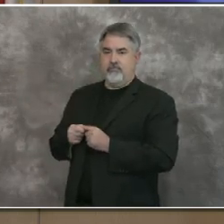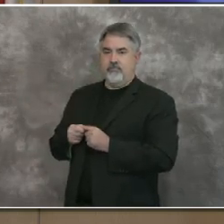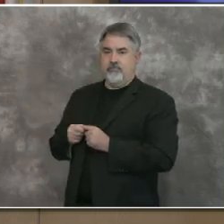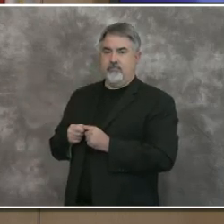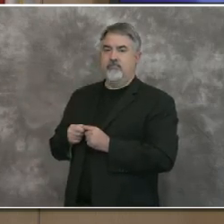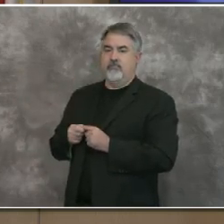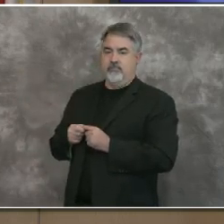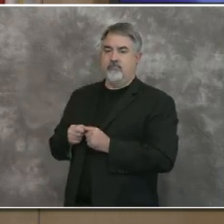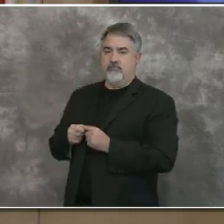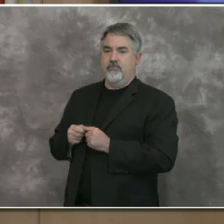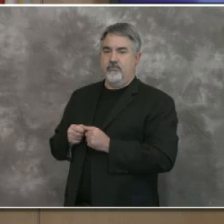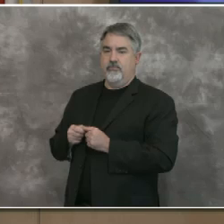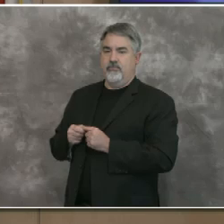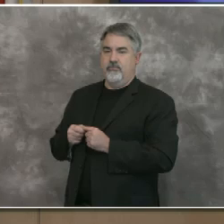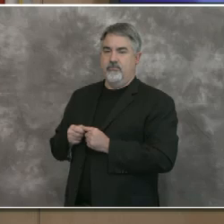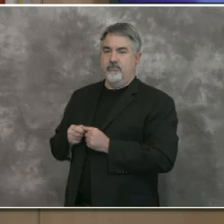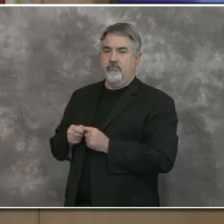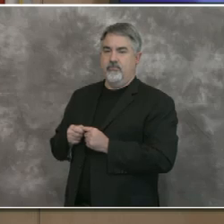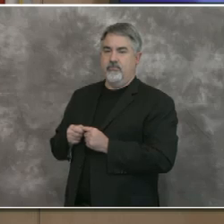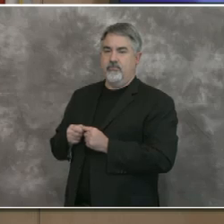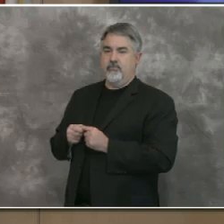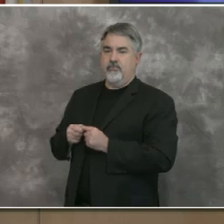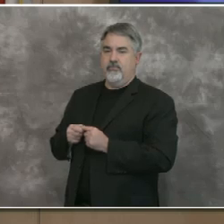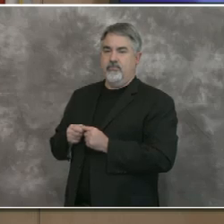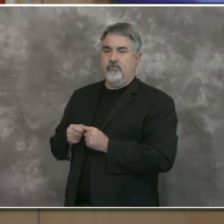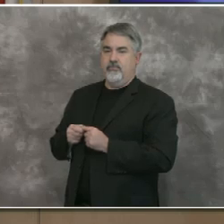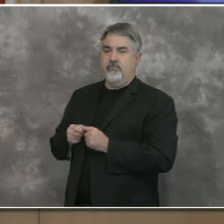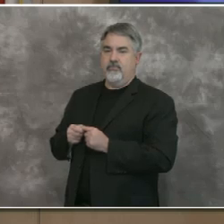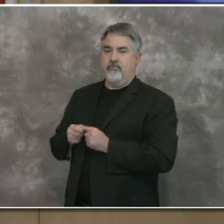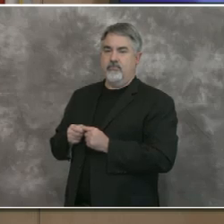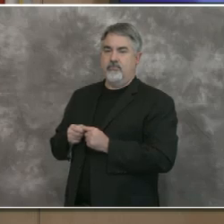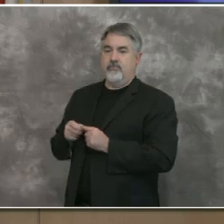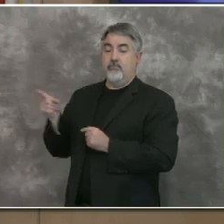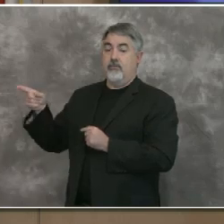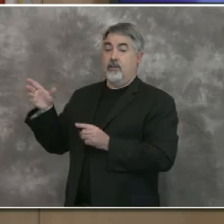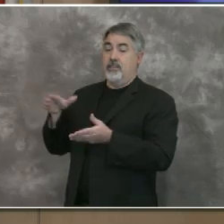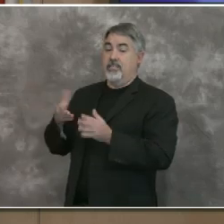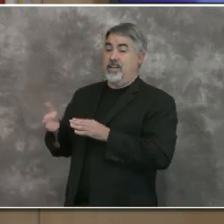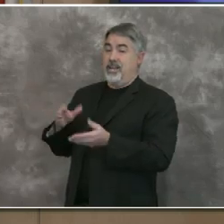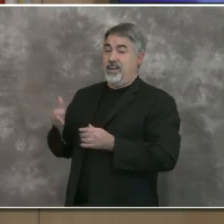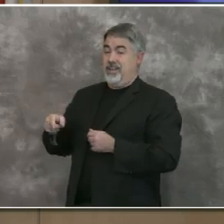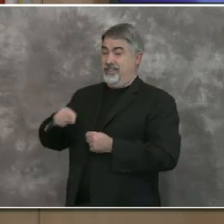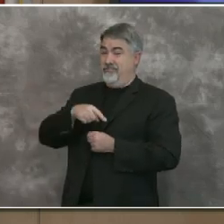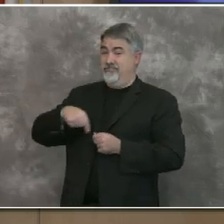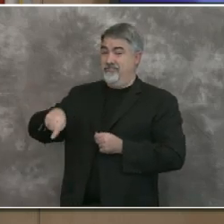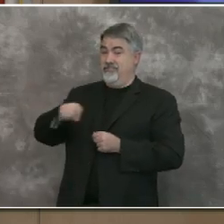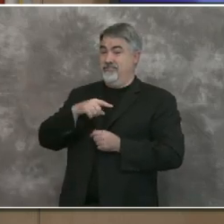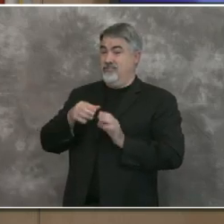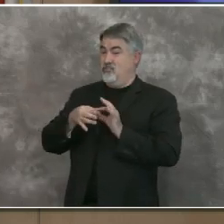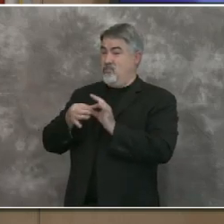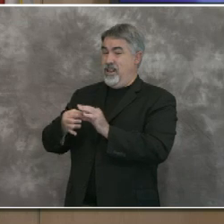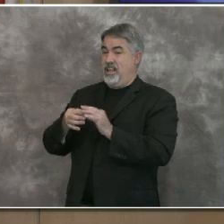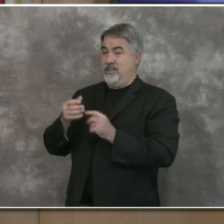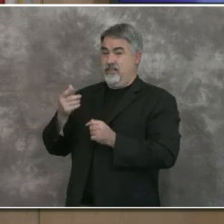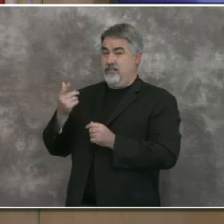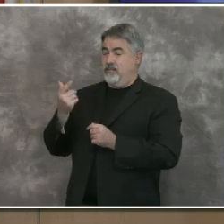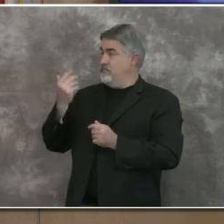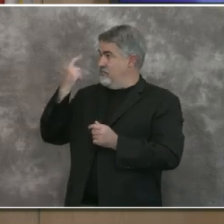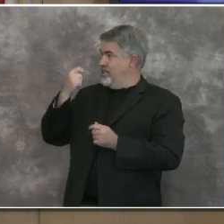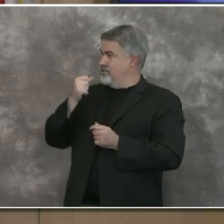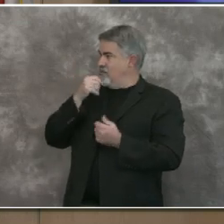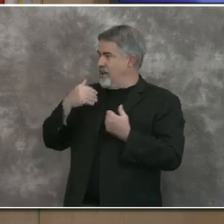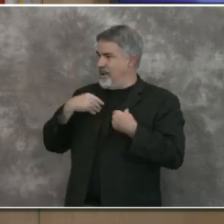testing prior to death, or is it assumed some deaths in the county are likely related given the lack of widespread testing early on